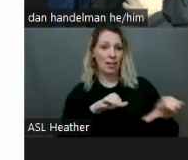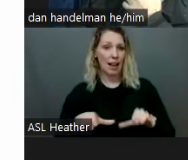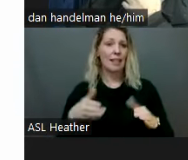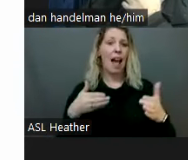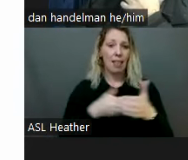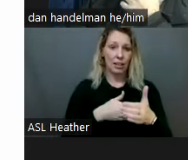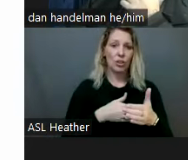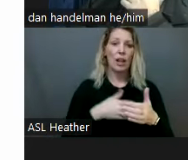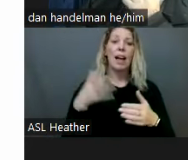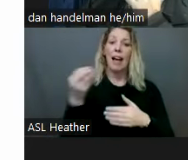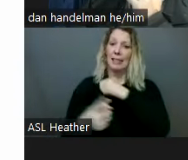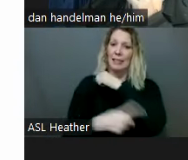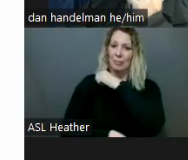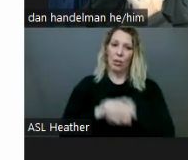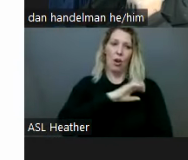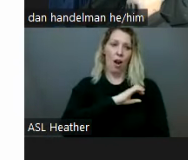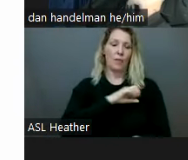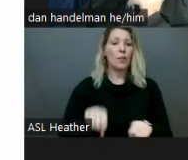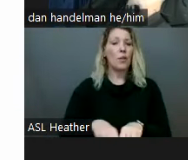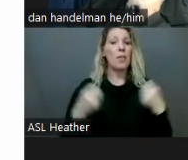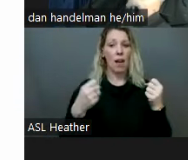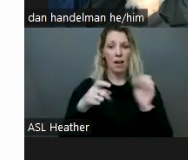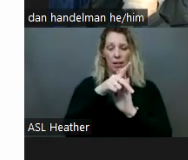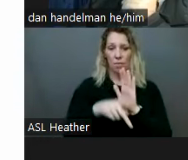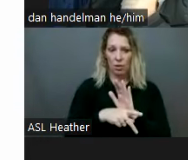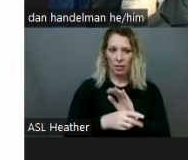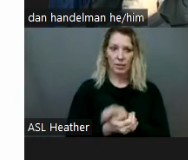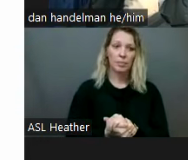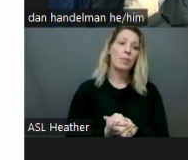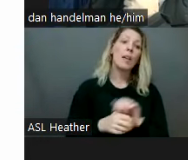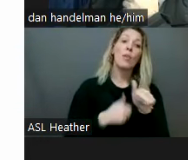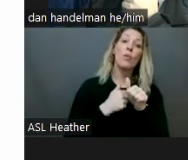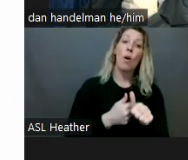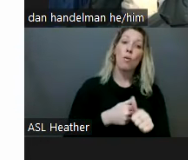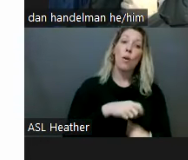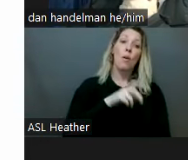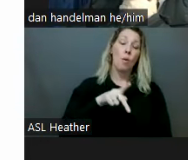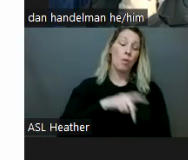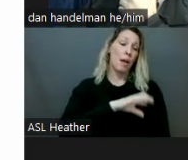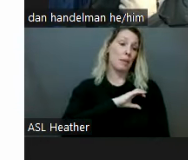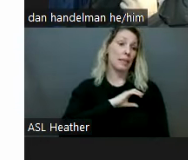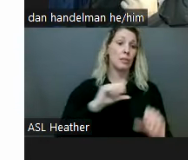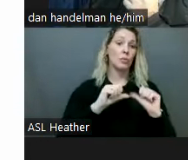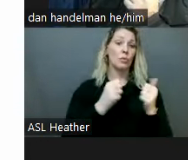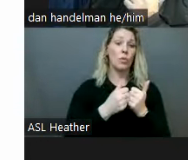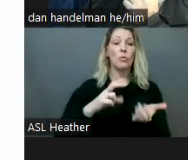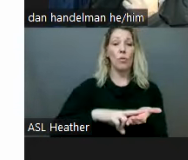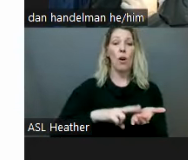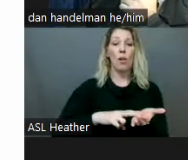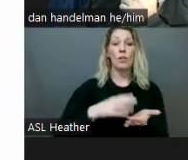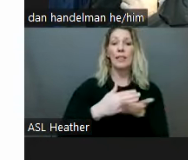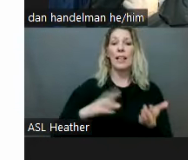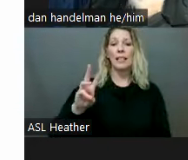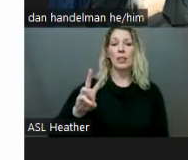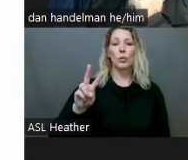discipline officers who have violated policy. In accordance with Portland Police Association Contract Section